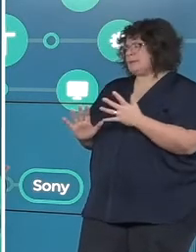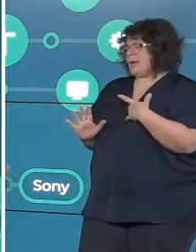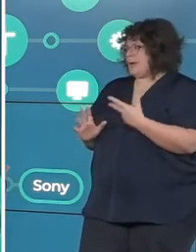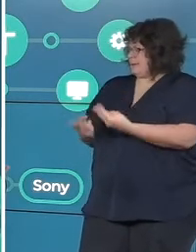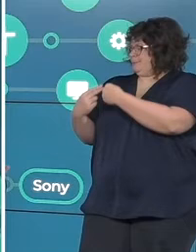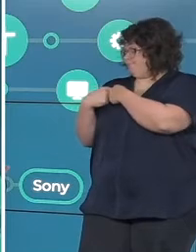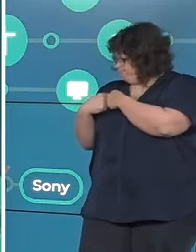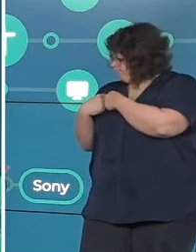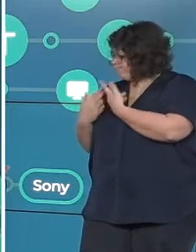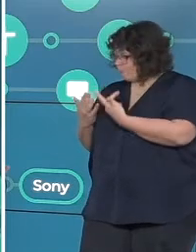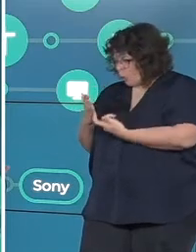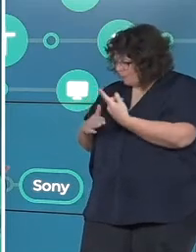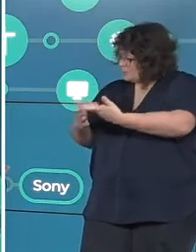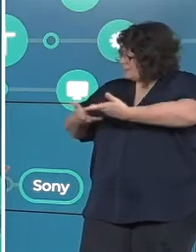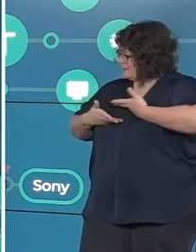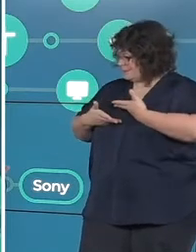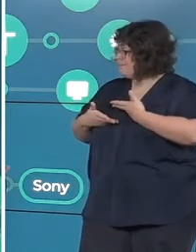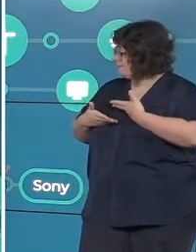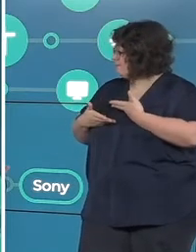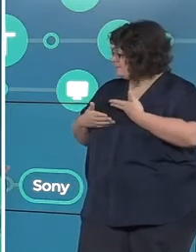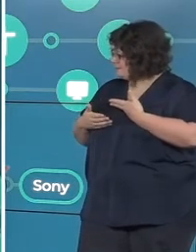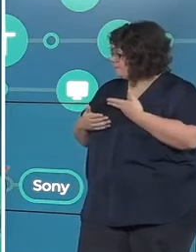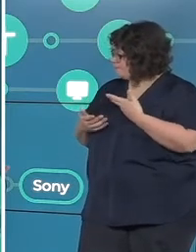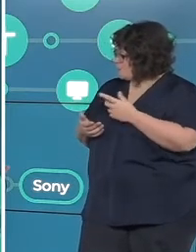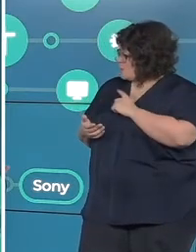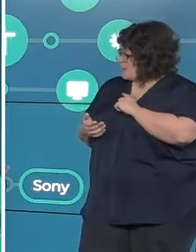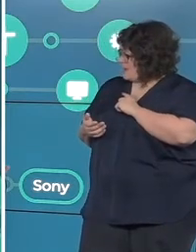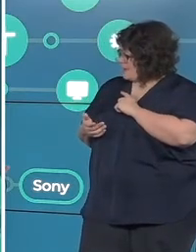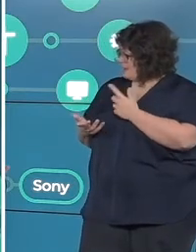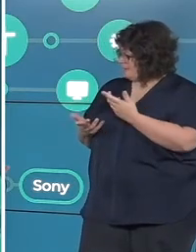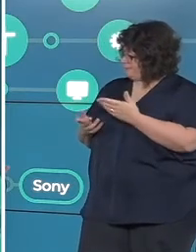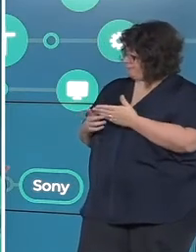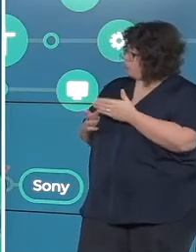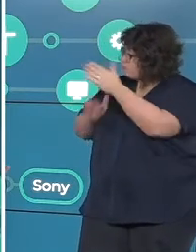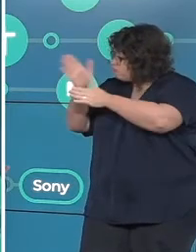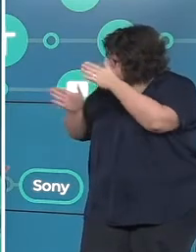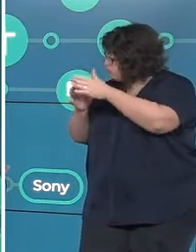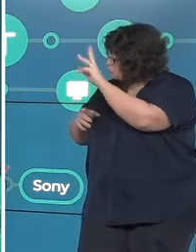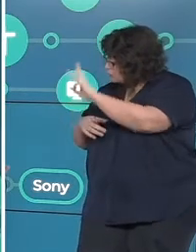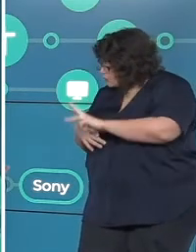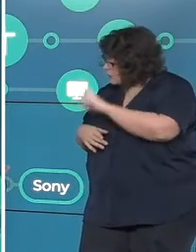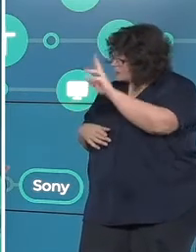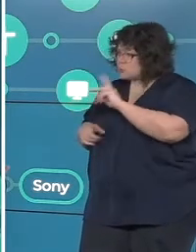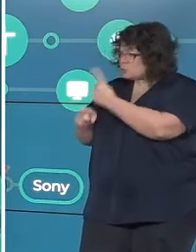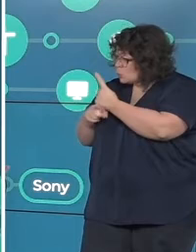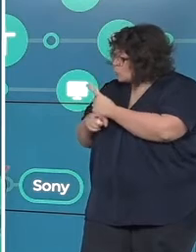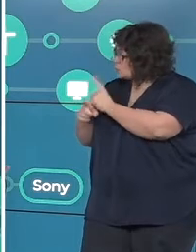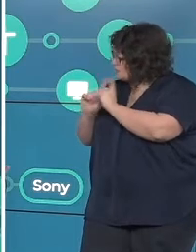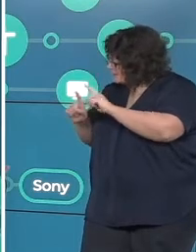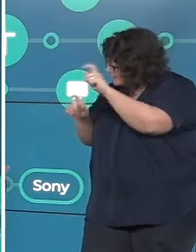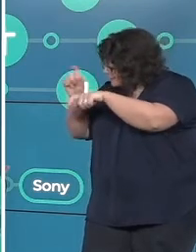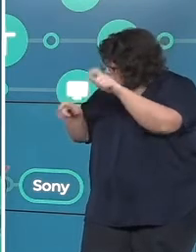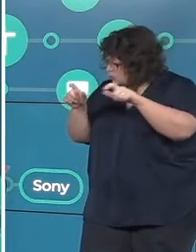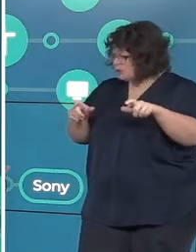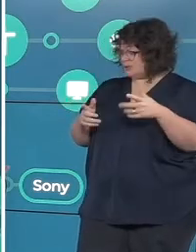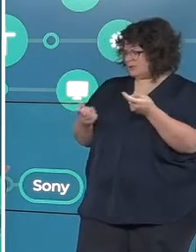and went to a bunch of schools and talked to teachers and administrators and worked with kids, and really quickly realized that it was the most important work that I was ever going to